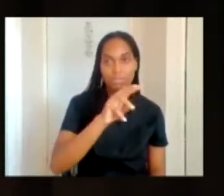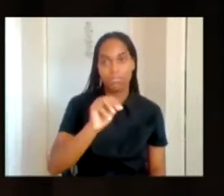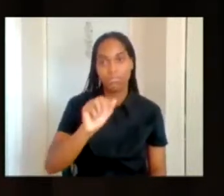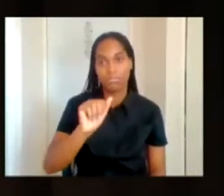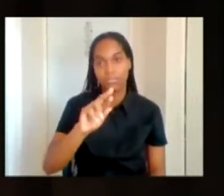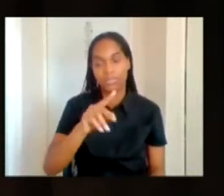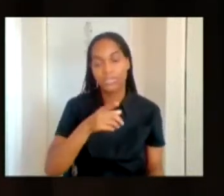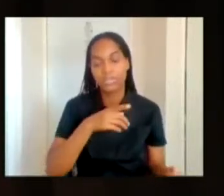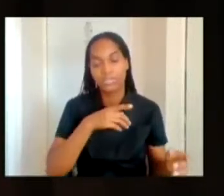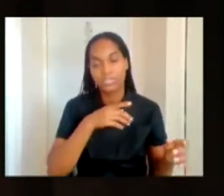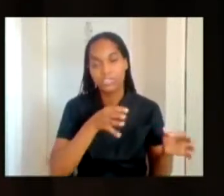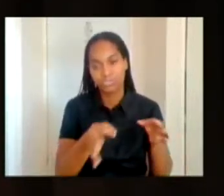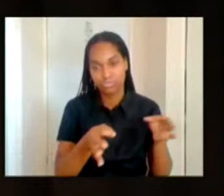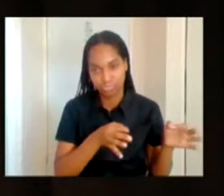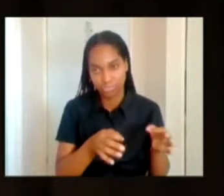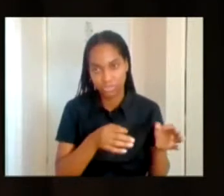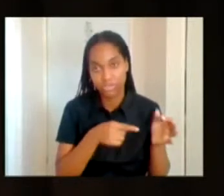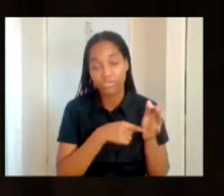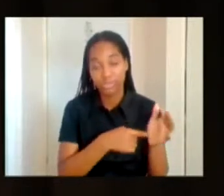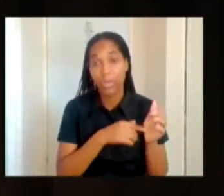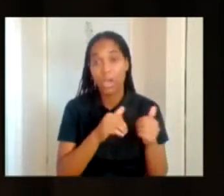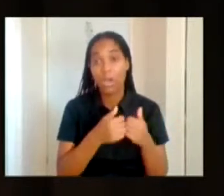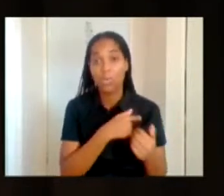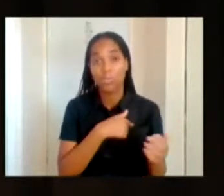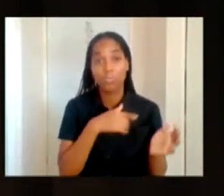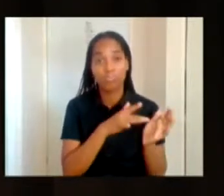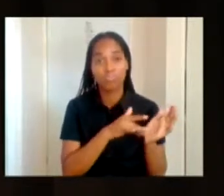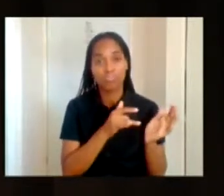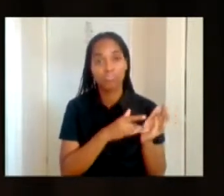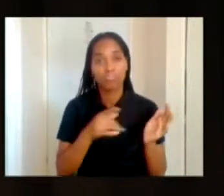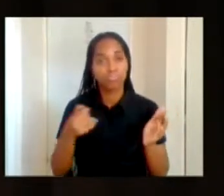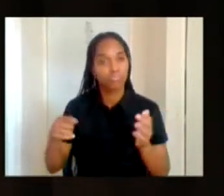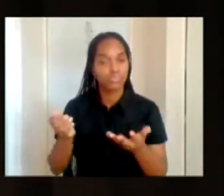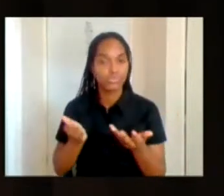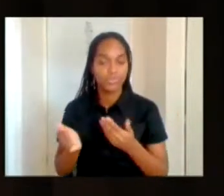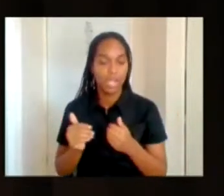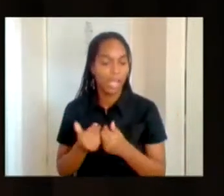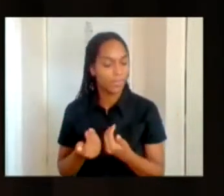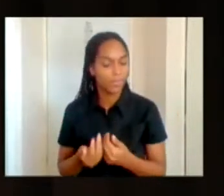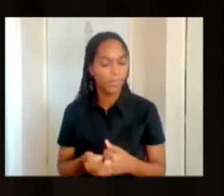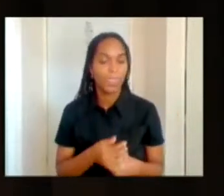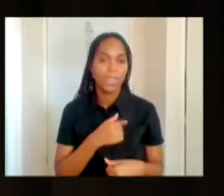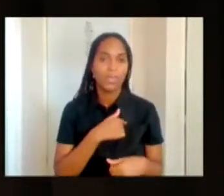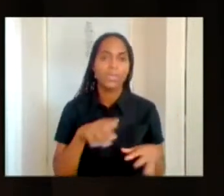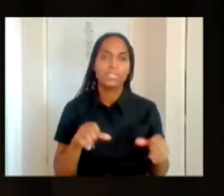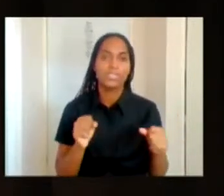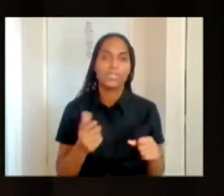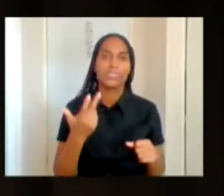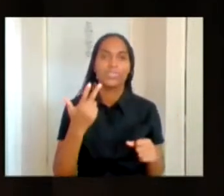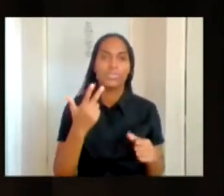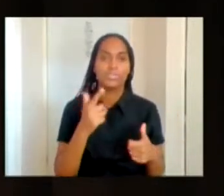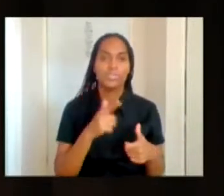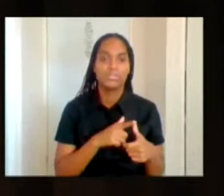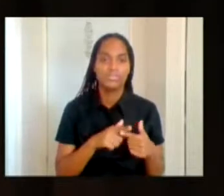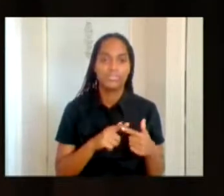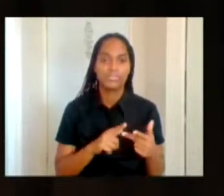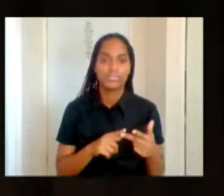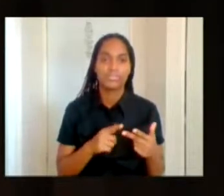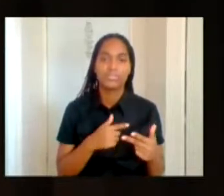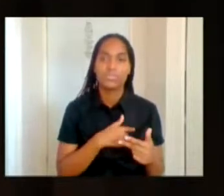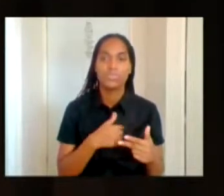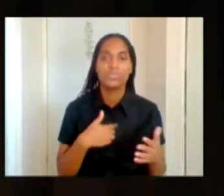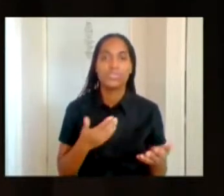we exploit those sort of services? So we take the 344s, we bring an